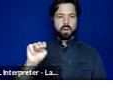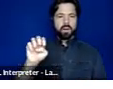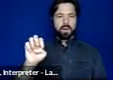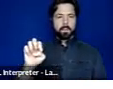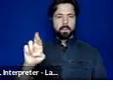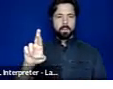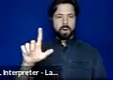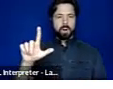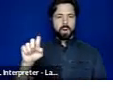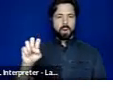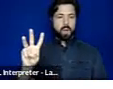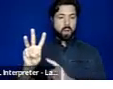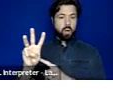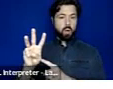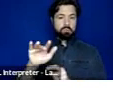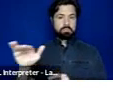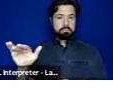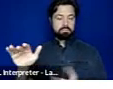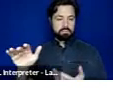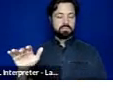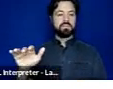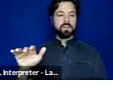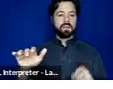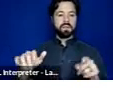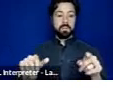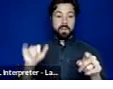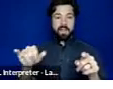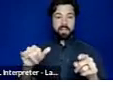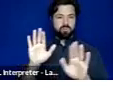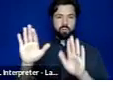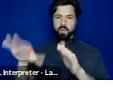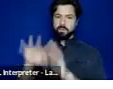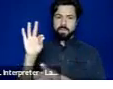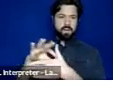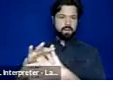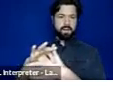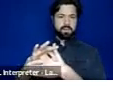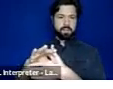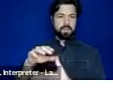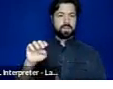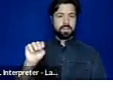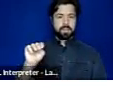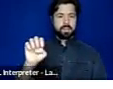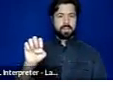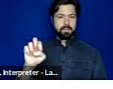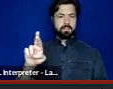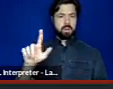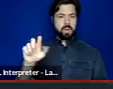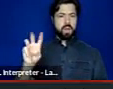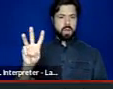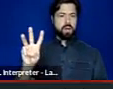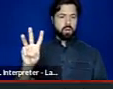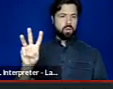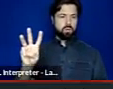That is really great for finding content. Merlot, let me just click on